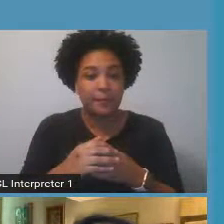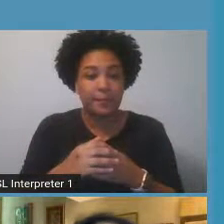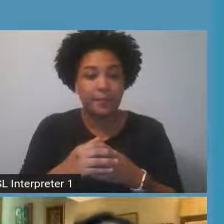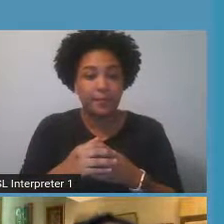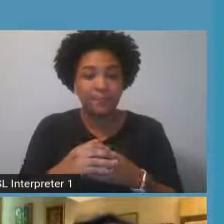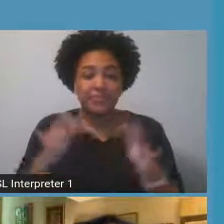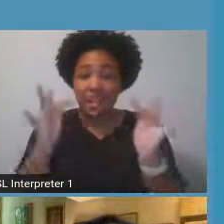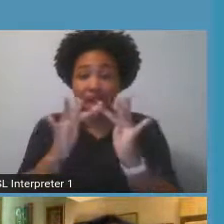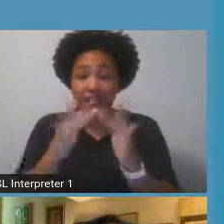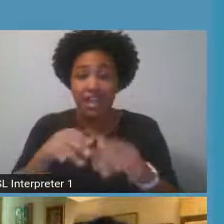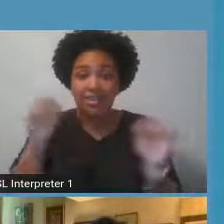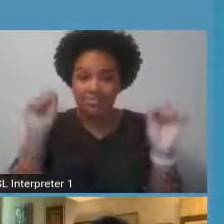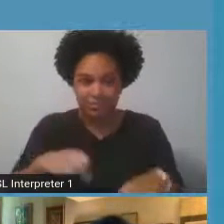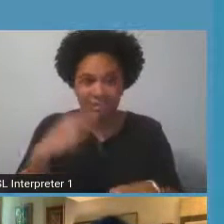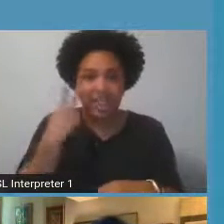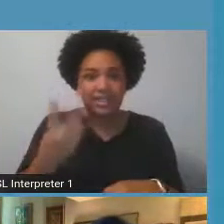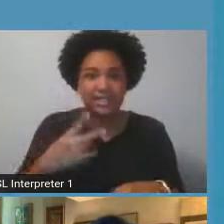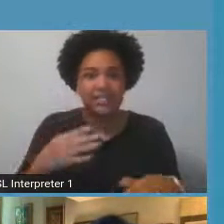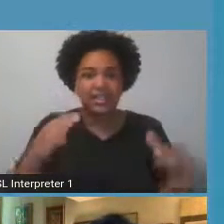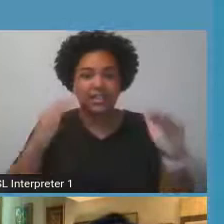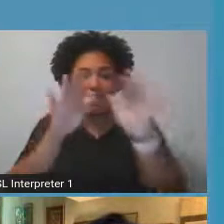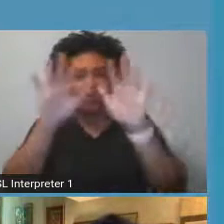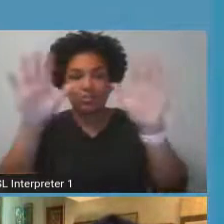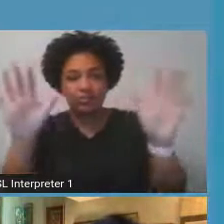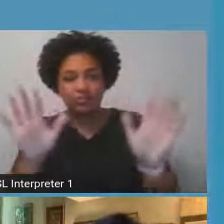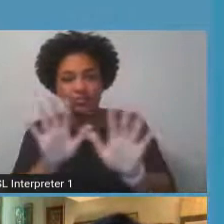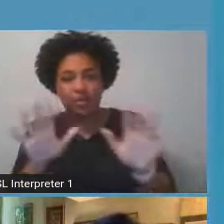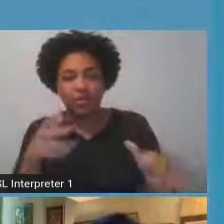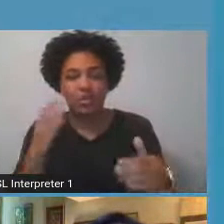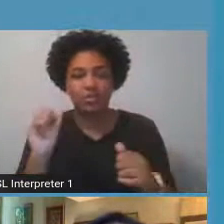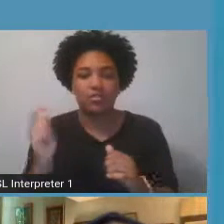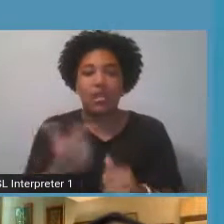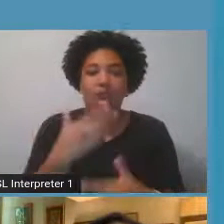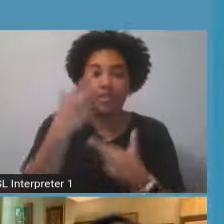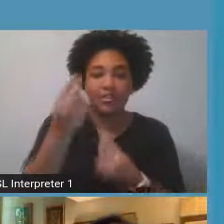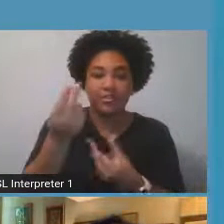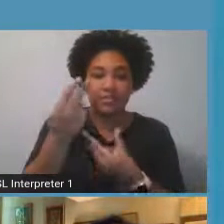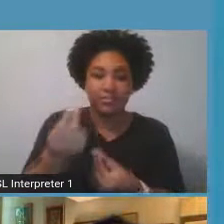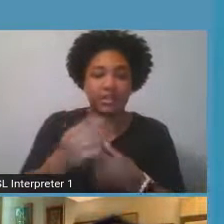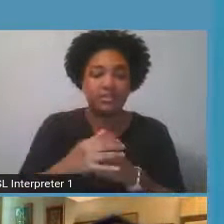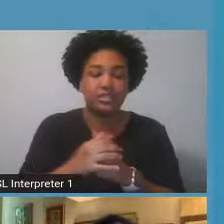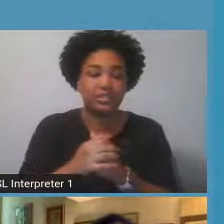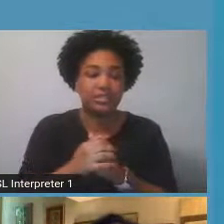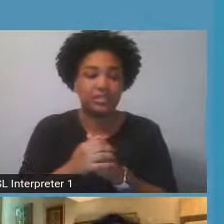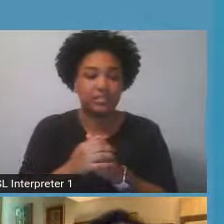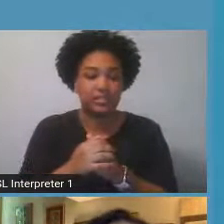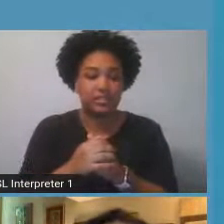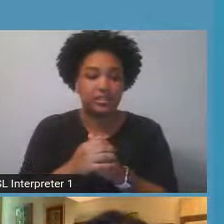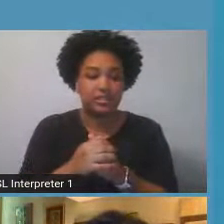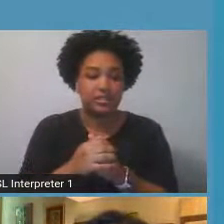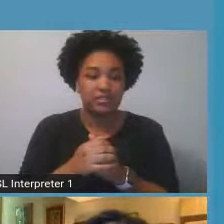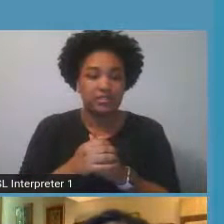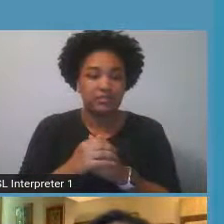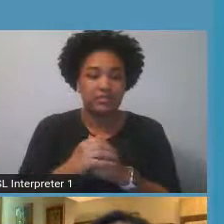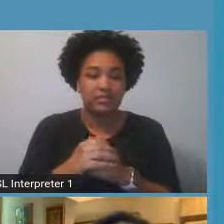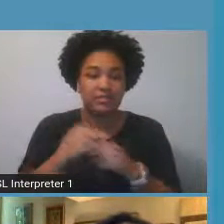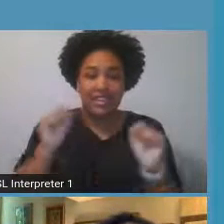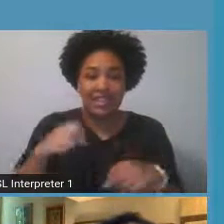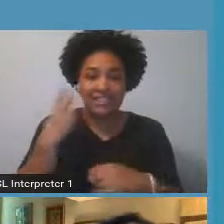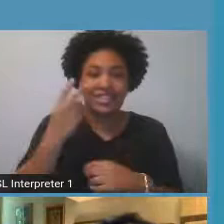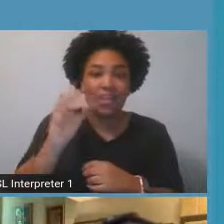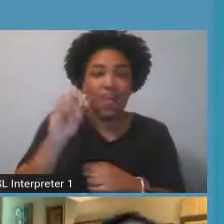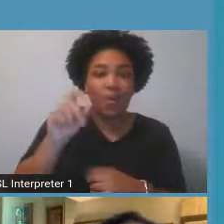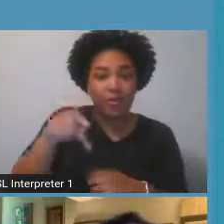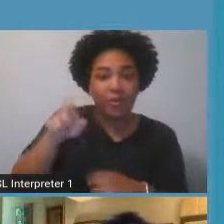shawl, you can see a slave cabin from Modesto, South Carolina, you can see Oprah's studio, you can